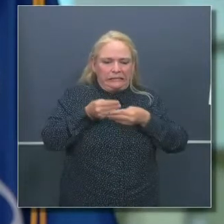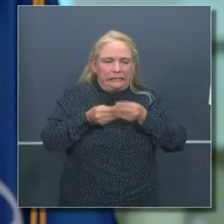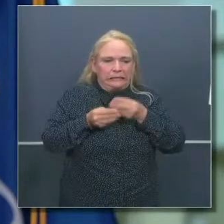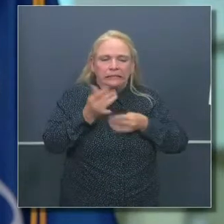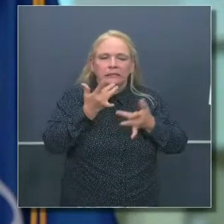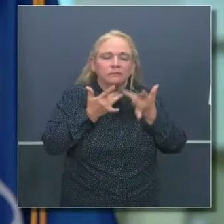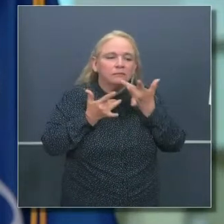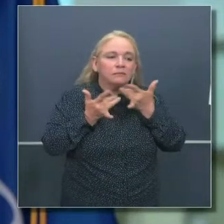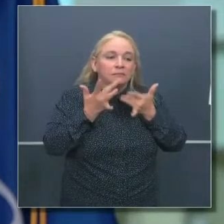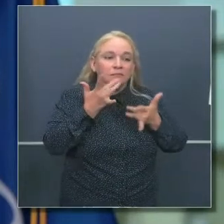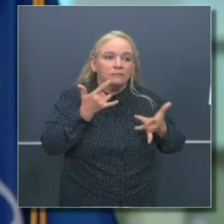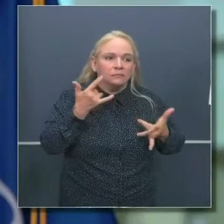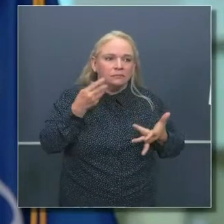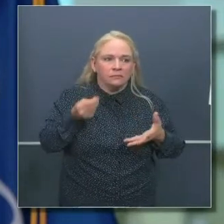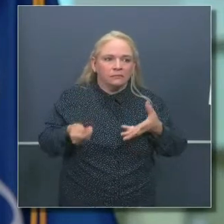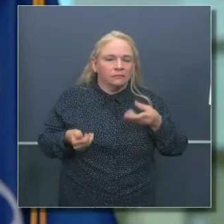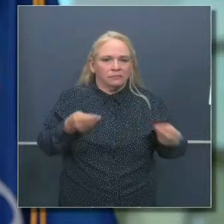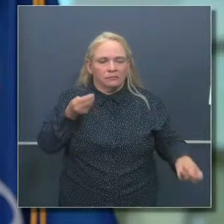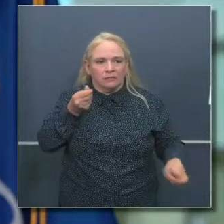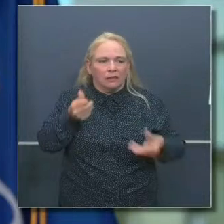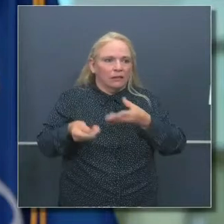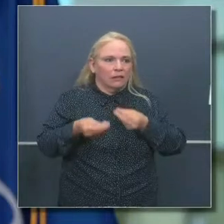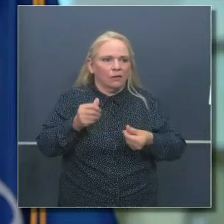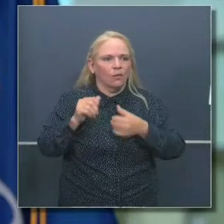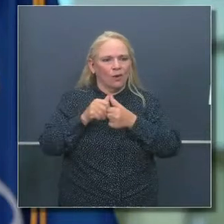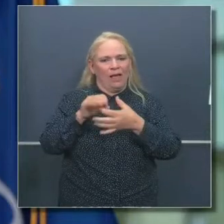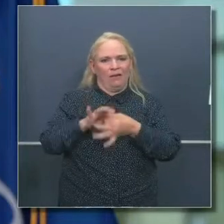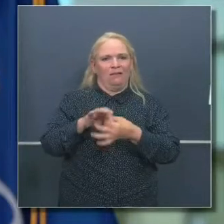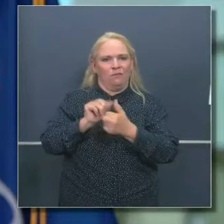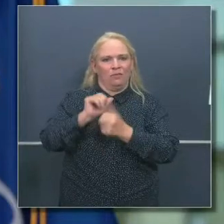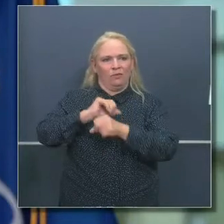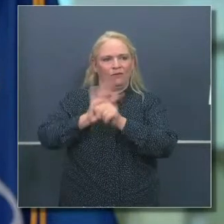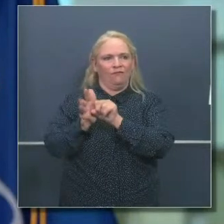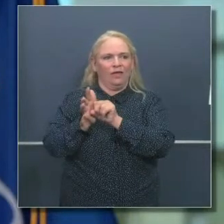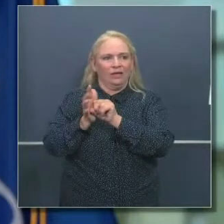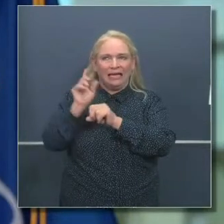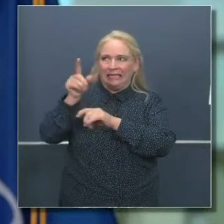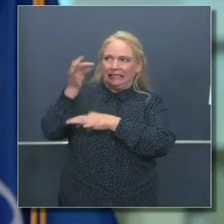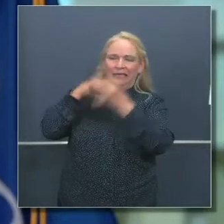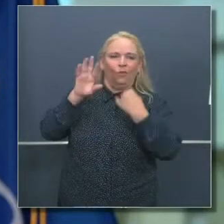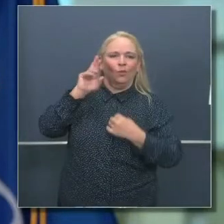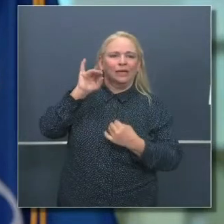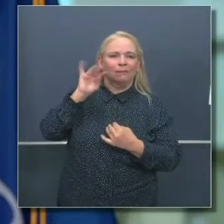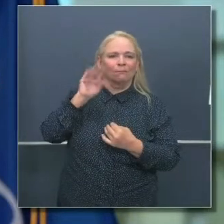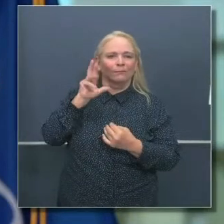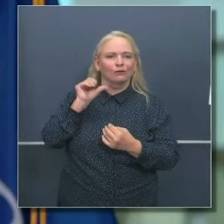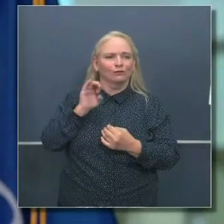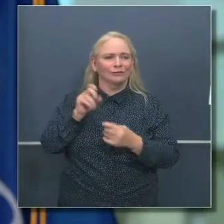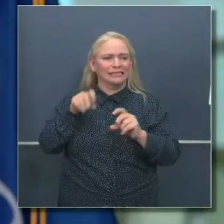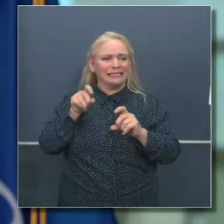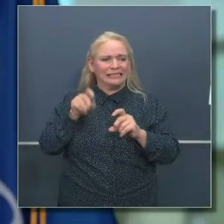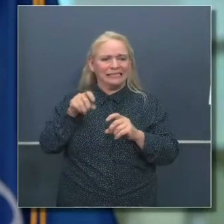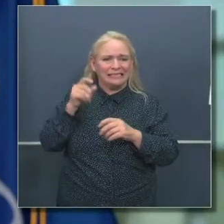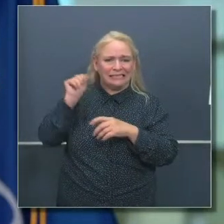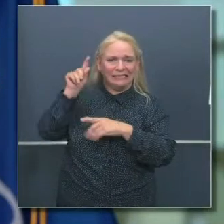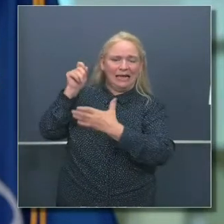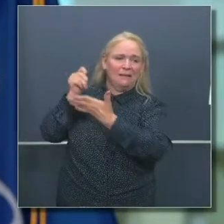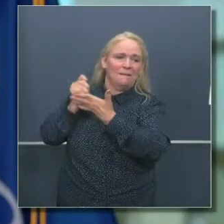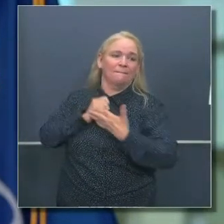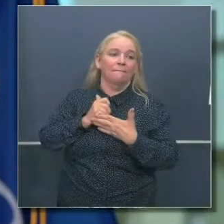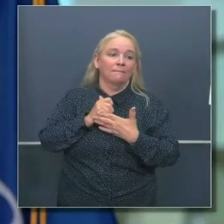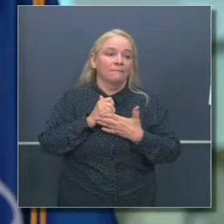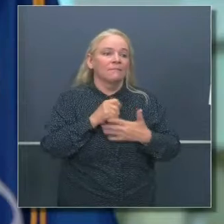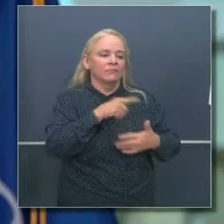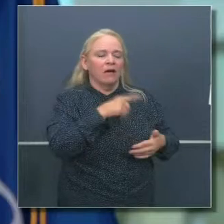COVID-19 and revenue declines as a consequence of COVID-19. So we have their attention, I assure you. And let me just say, not only